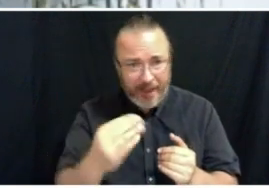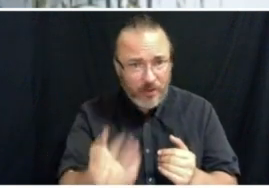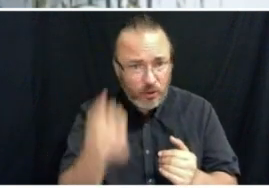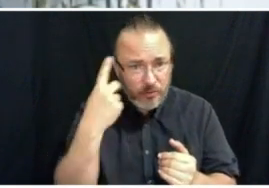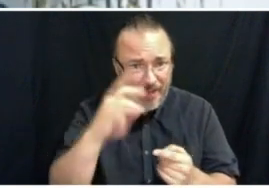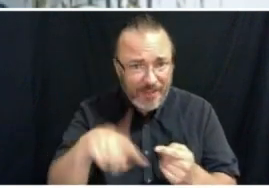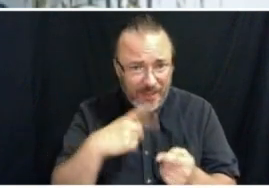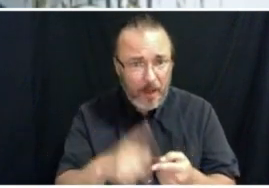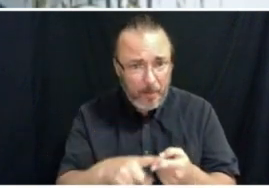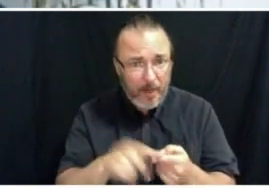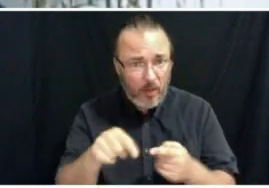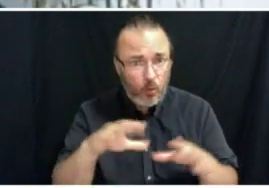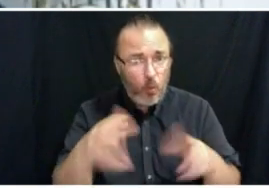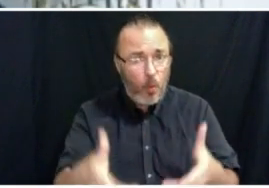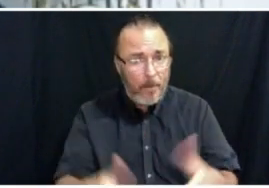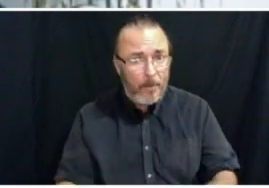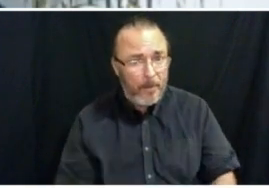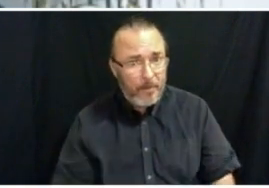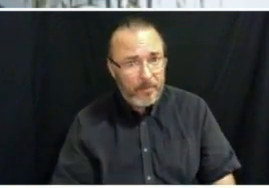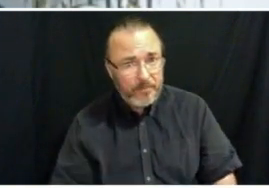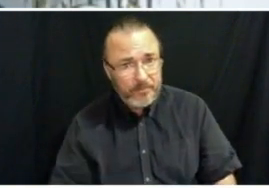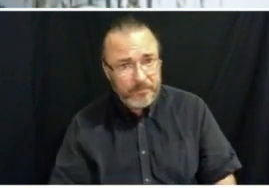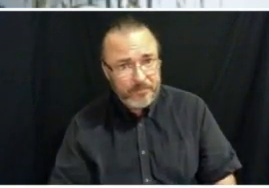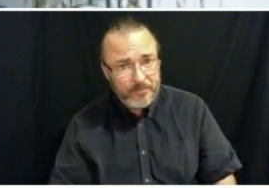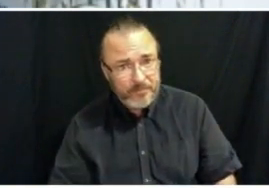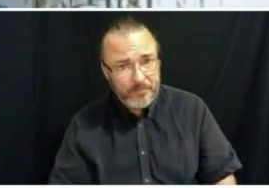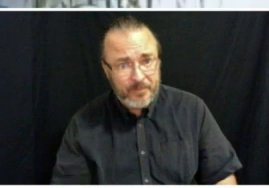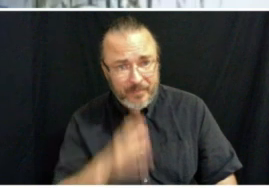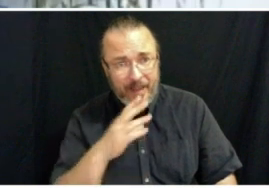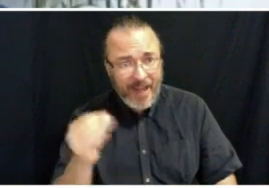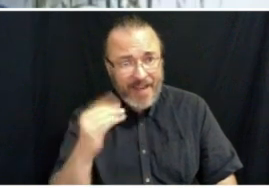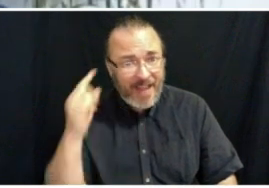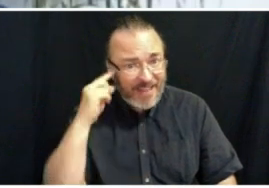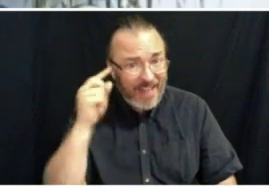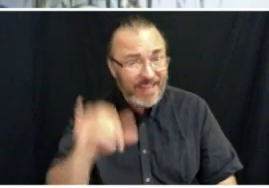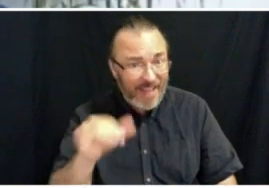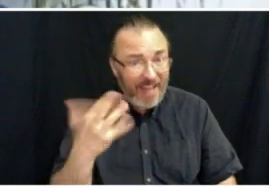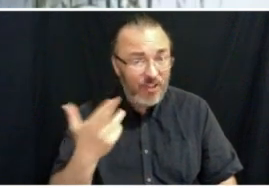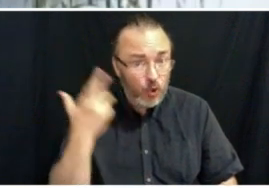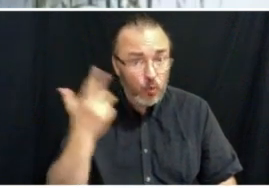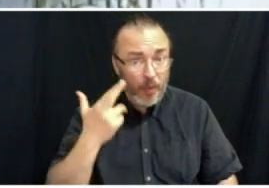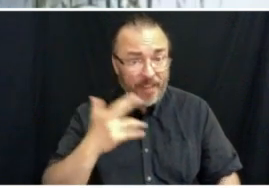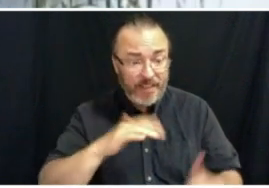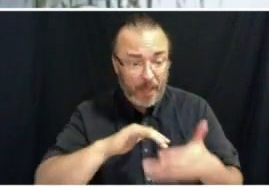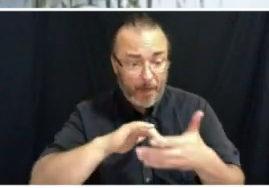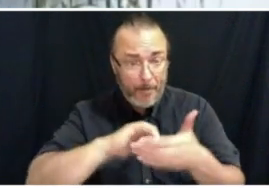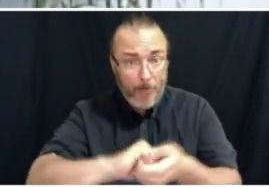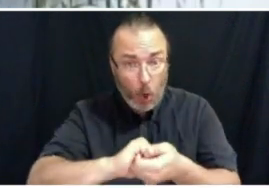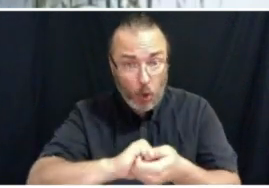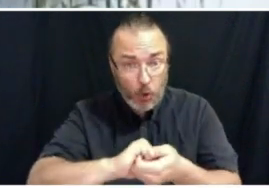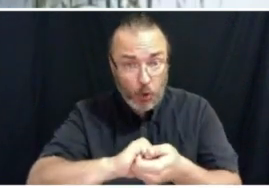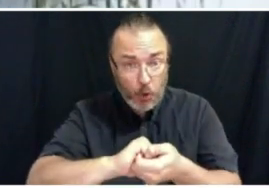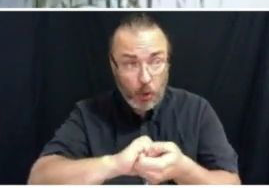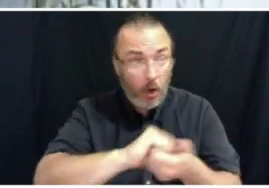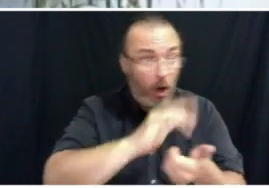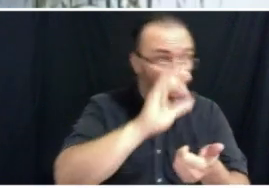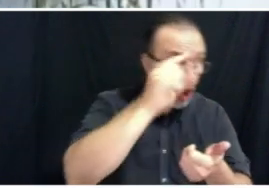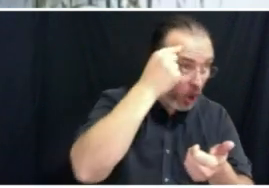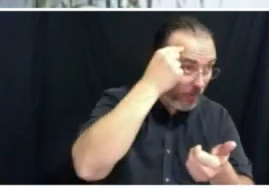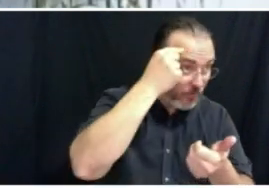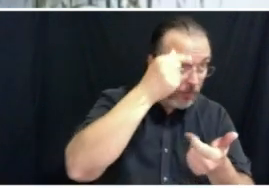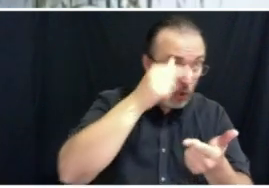LGBTQI identities and realities. And I think that's why partnerships between governments, schools,